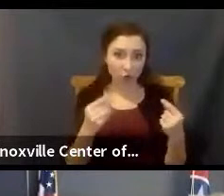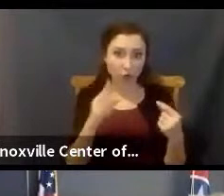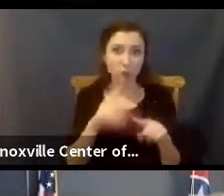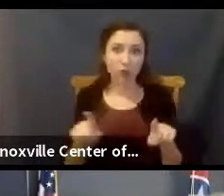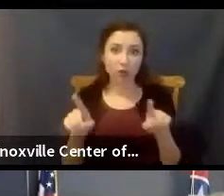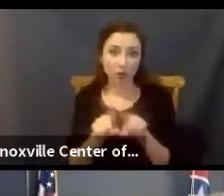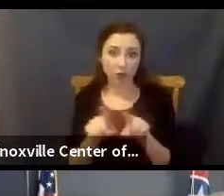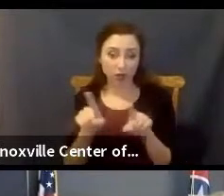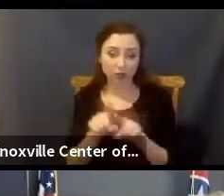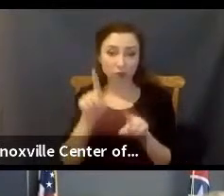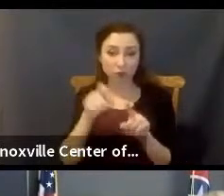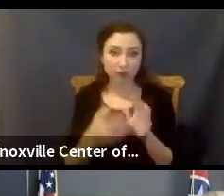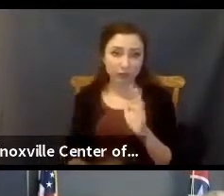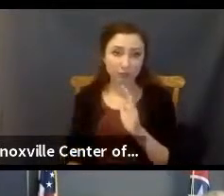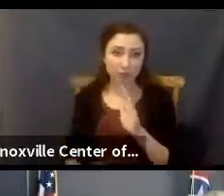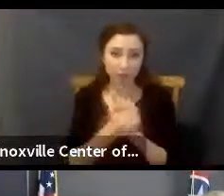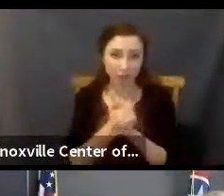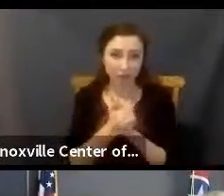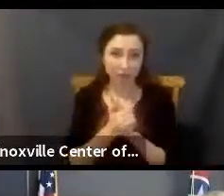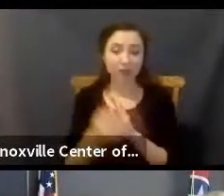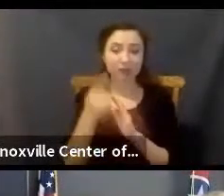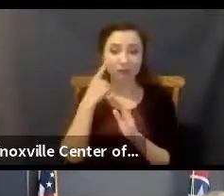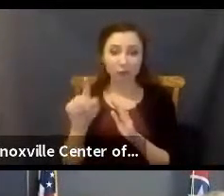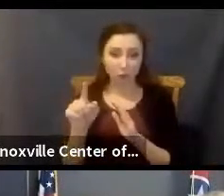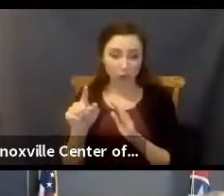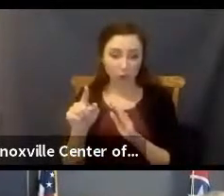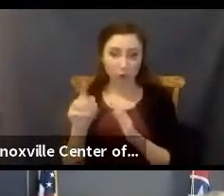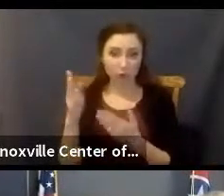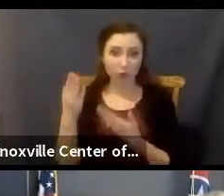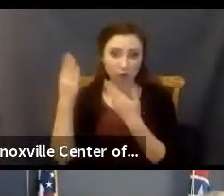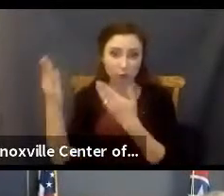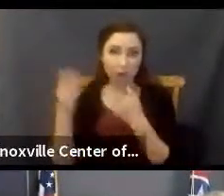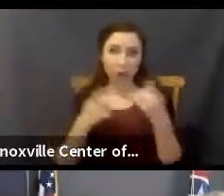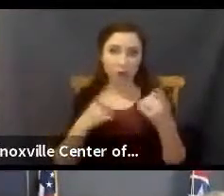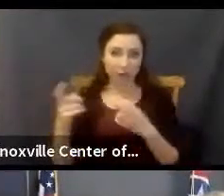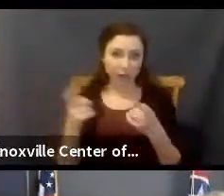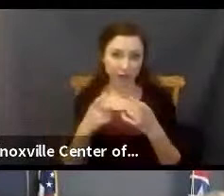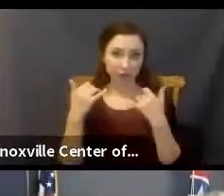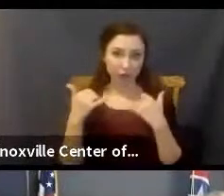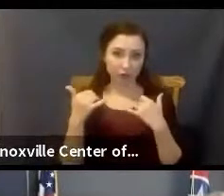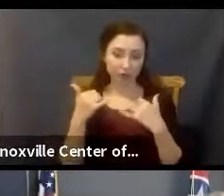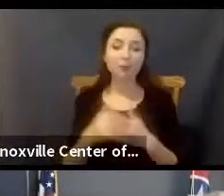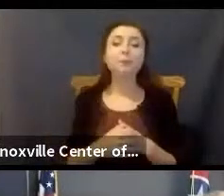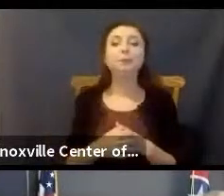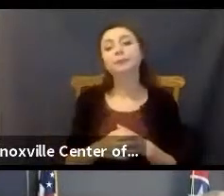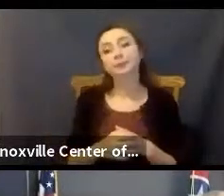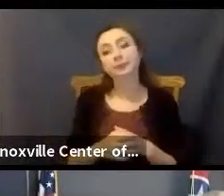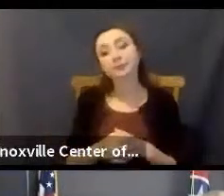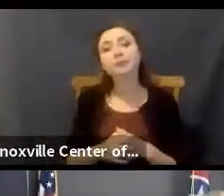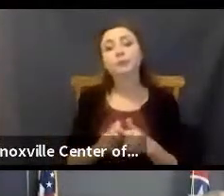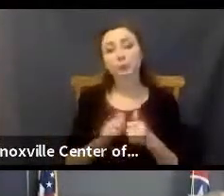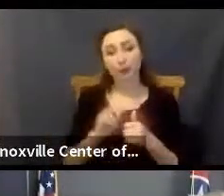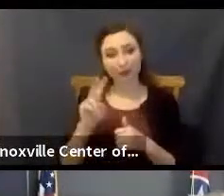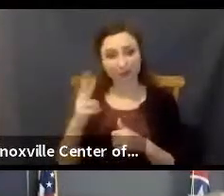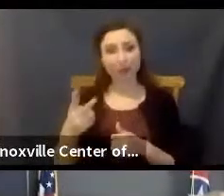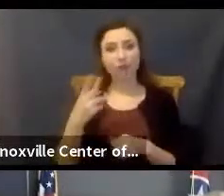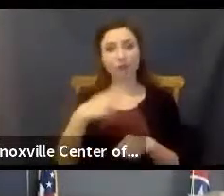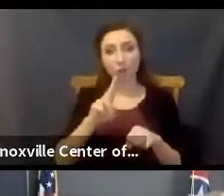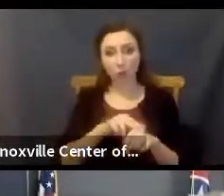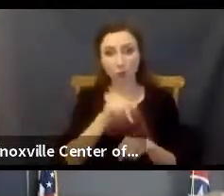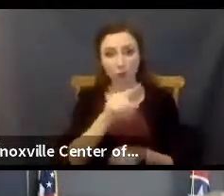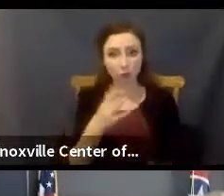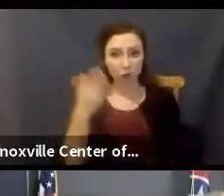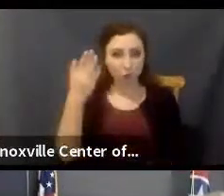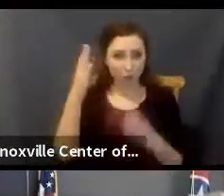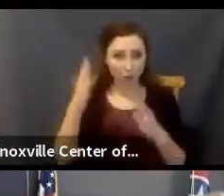also take an amendment to the proposed regulation at this point, with a second. Of course, you as proposer